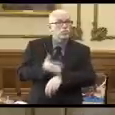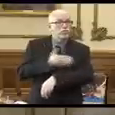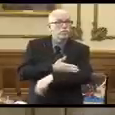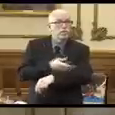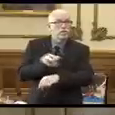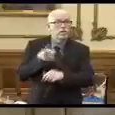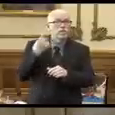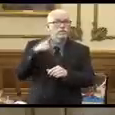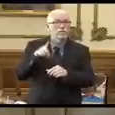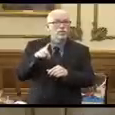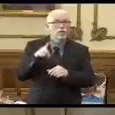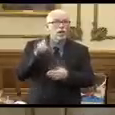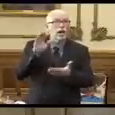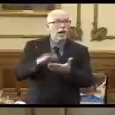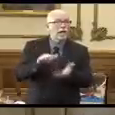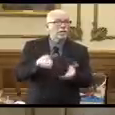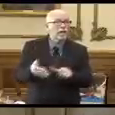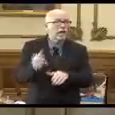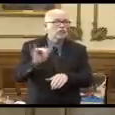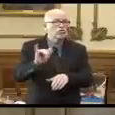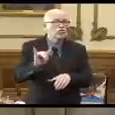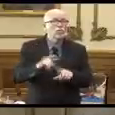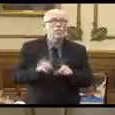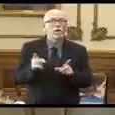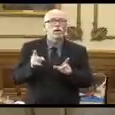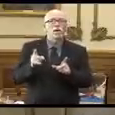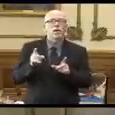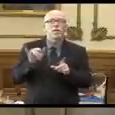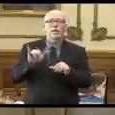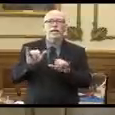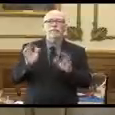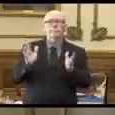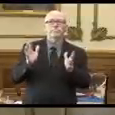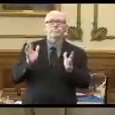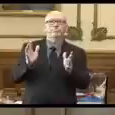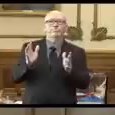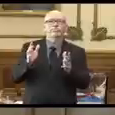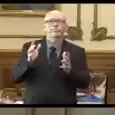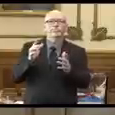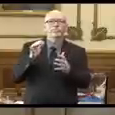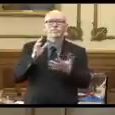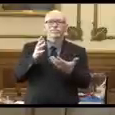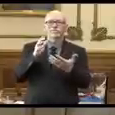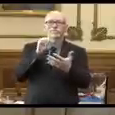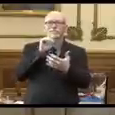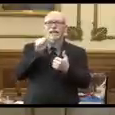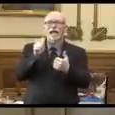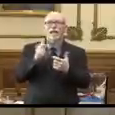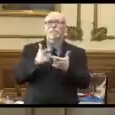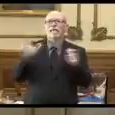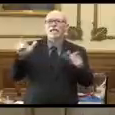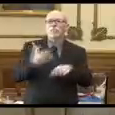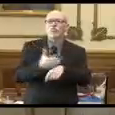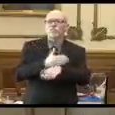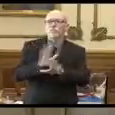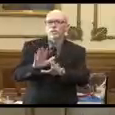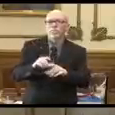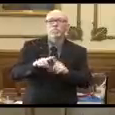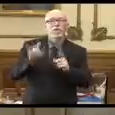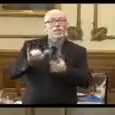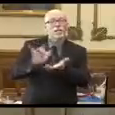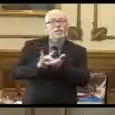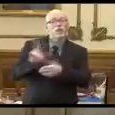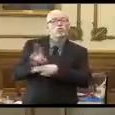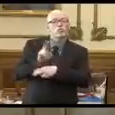the mortality, but that was very marginal. So as this drug is used, there